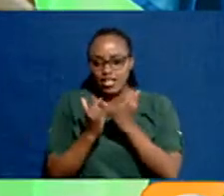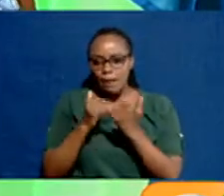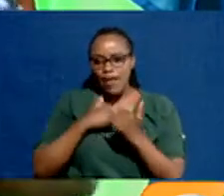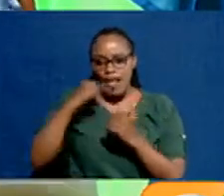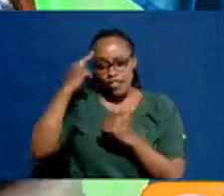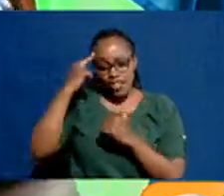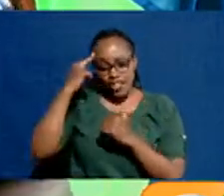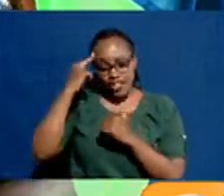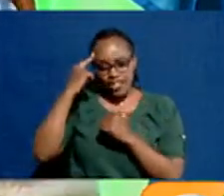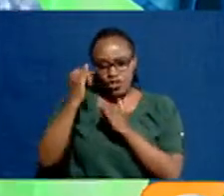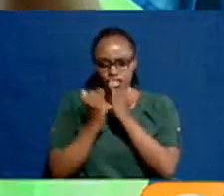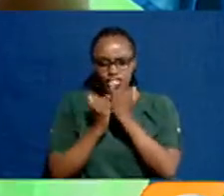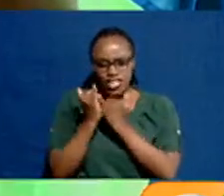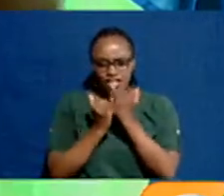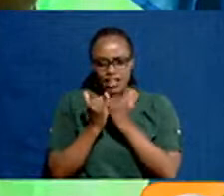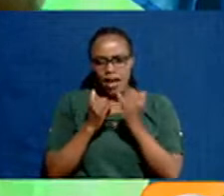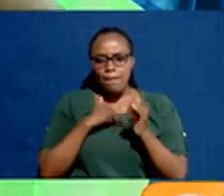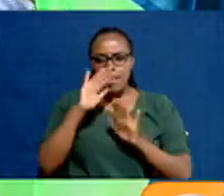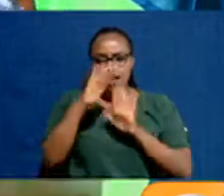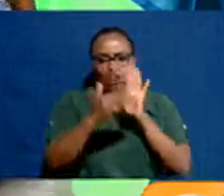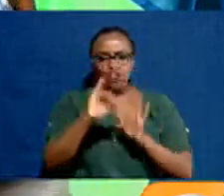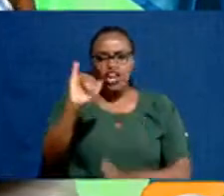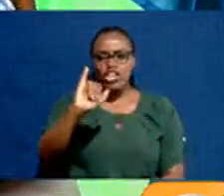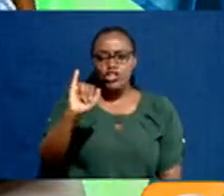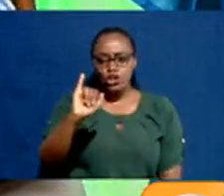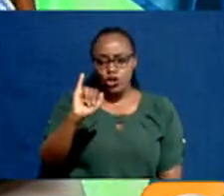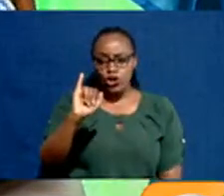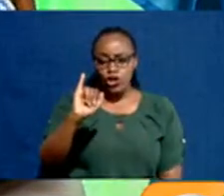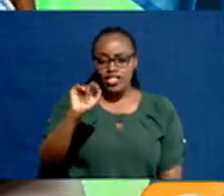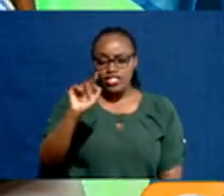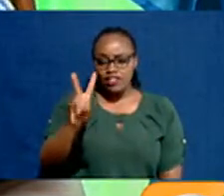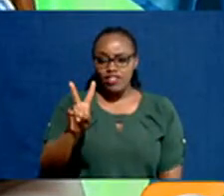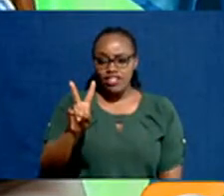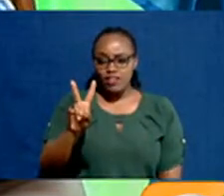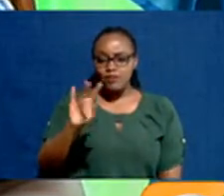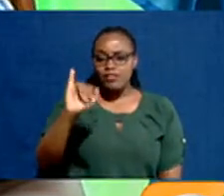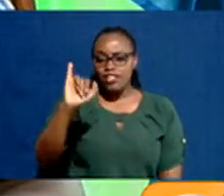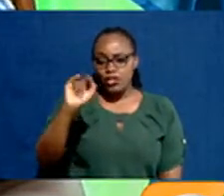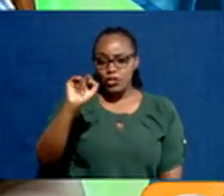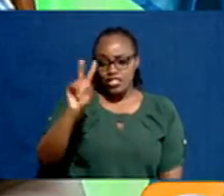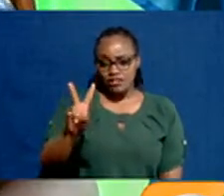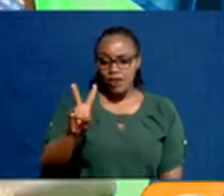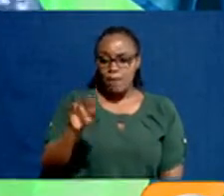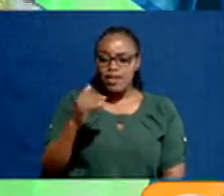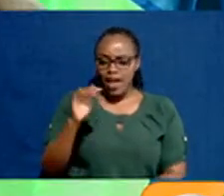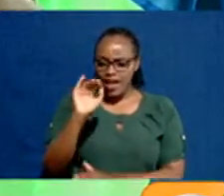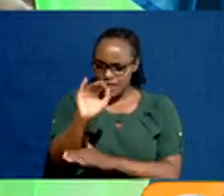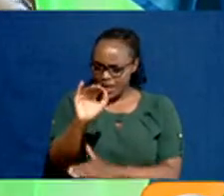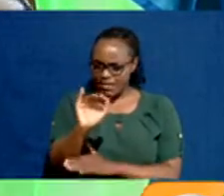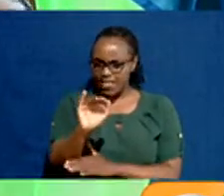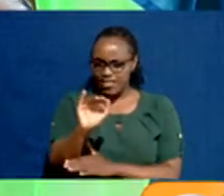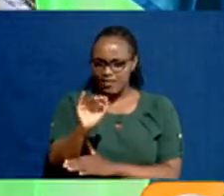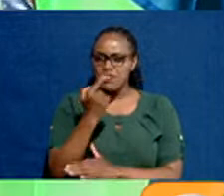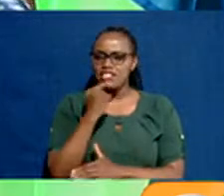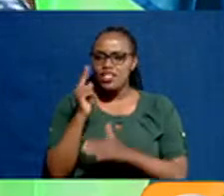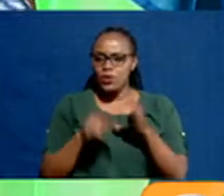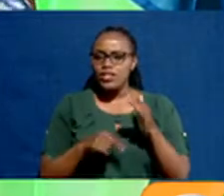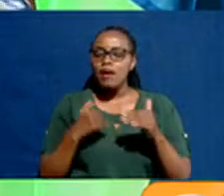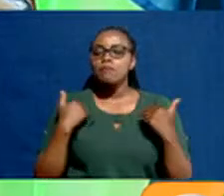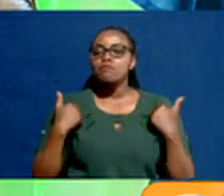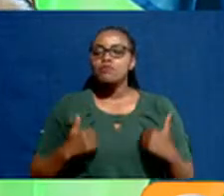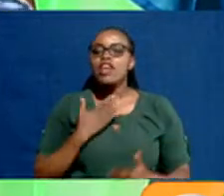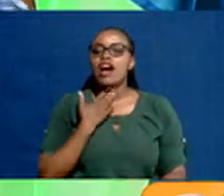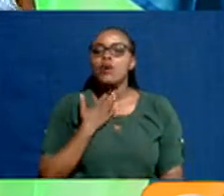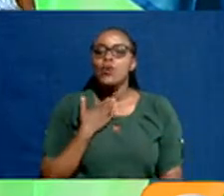the 6th, I approached Inoro, Inoro Station. I said I want